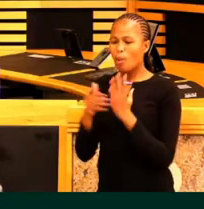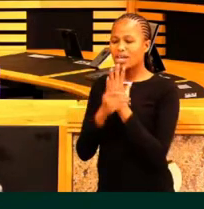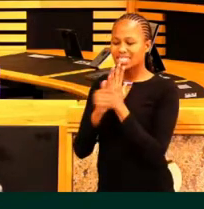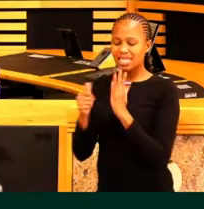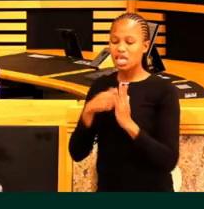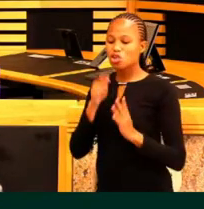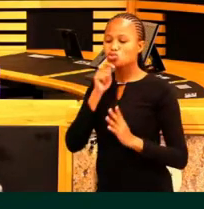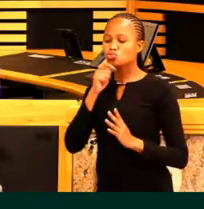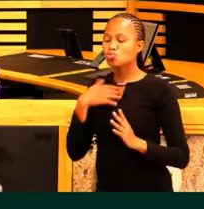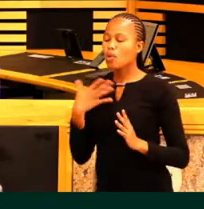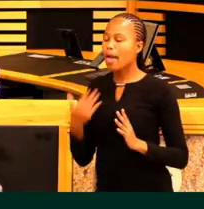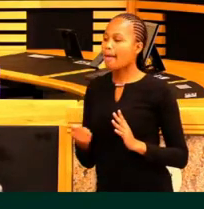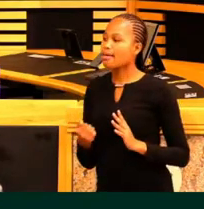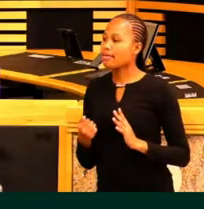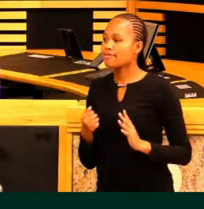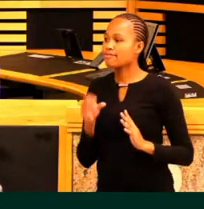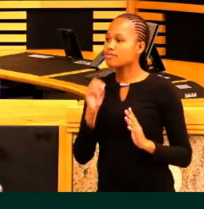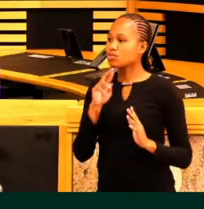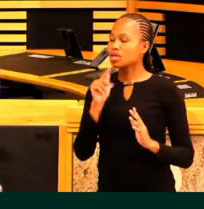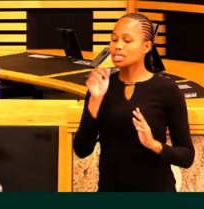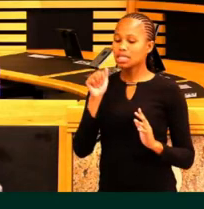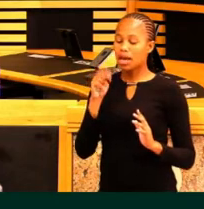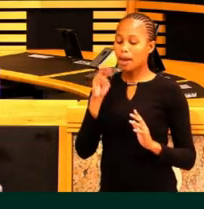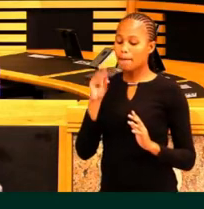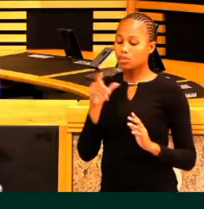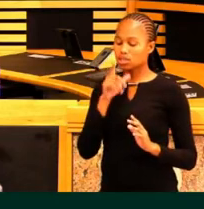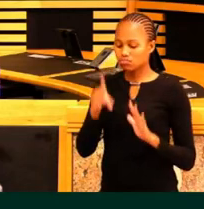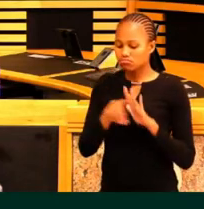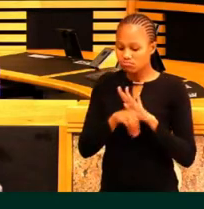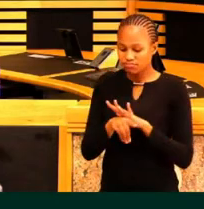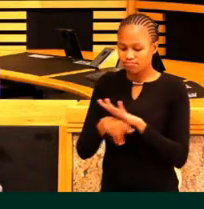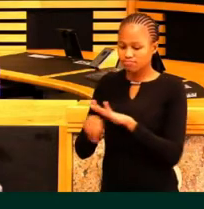now CDC or Tambo it is